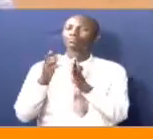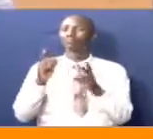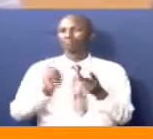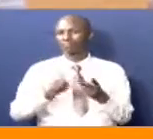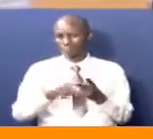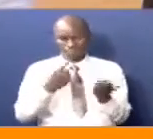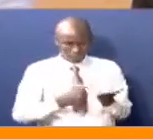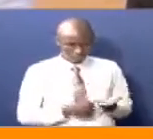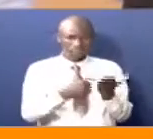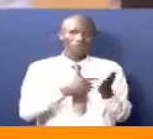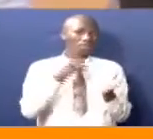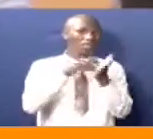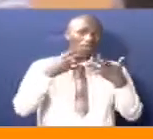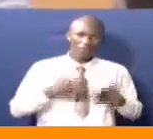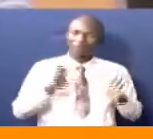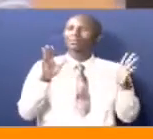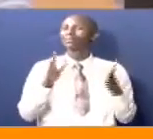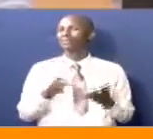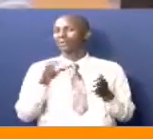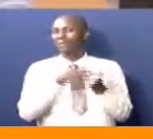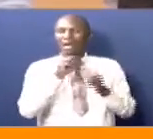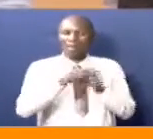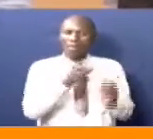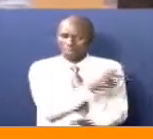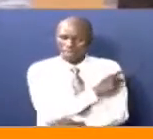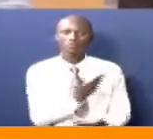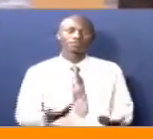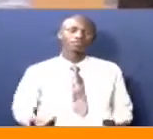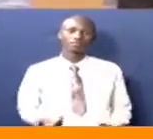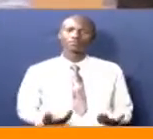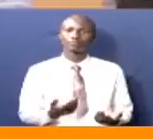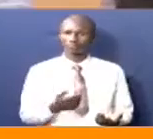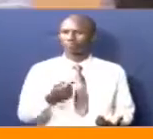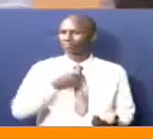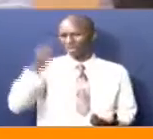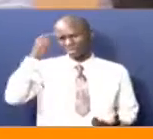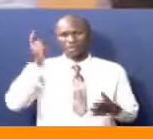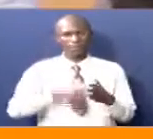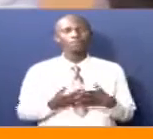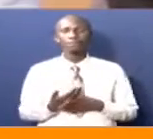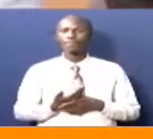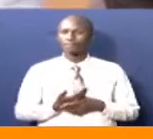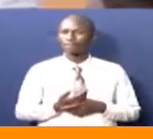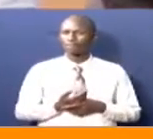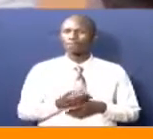have discussed those matters. If it's matters of vaccination, and I think